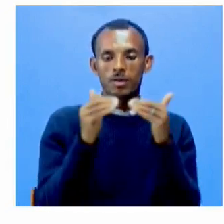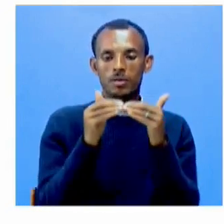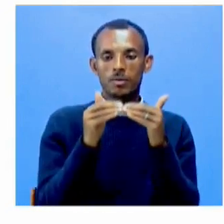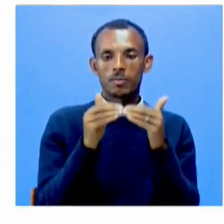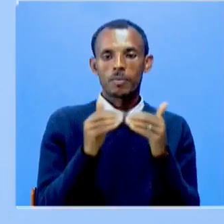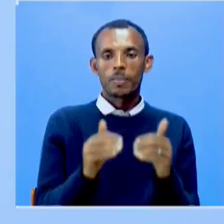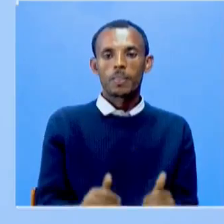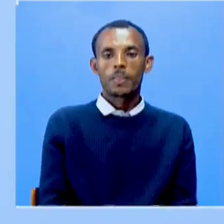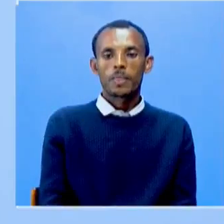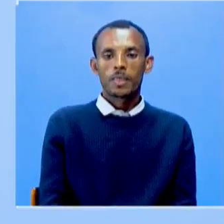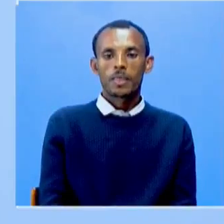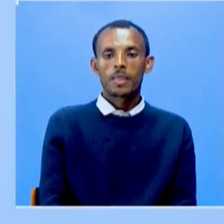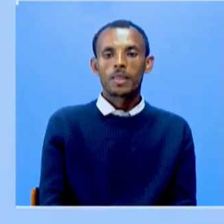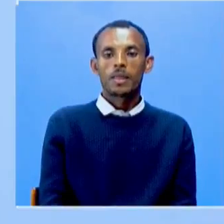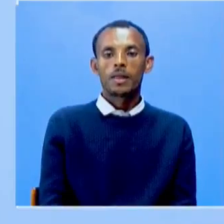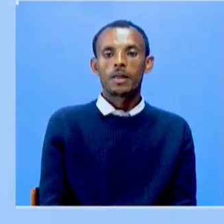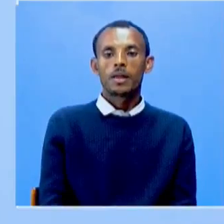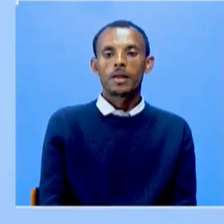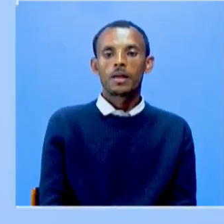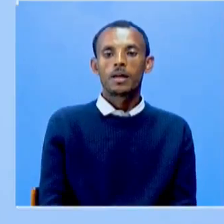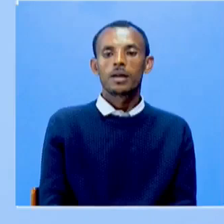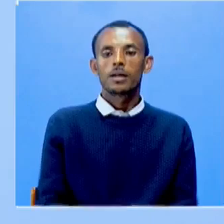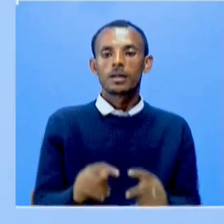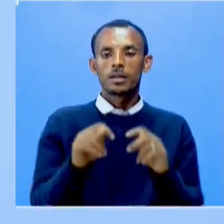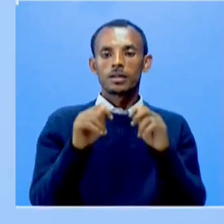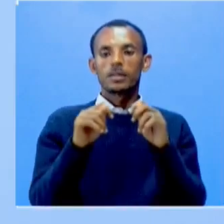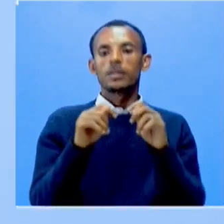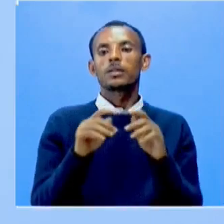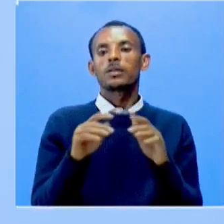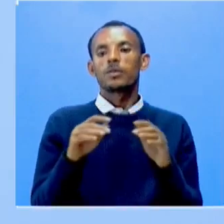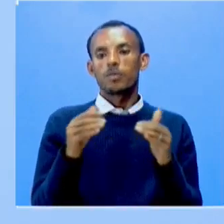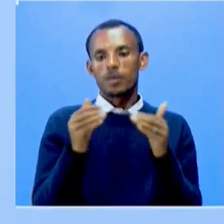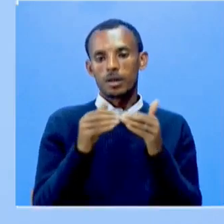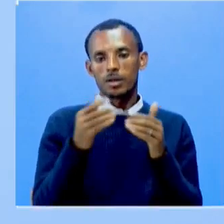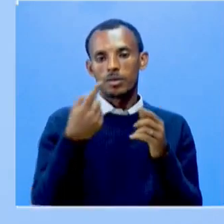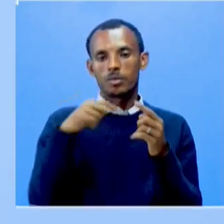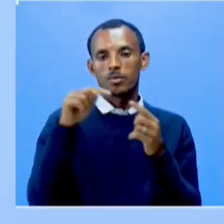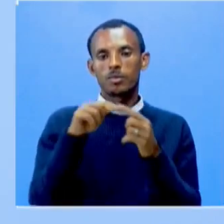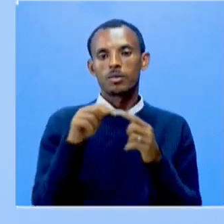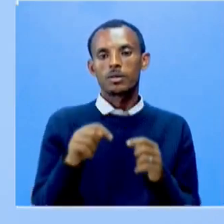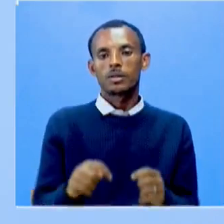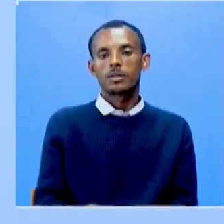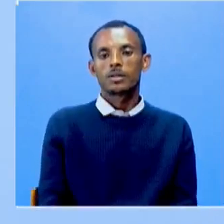congruent to, triangle ABC is congruent to